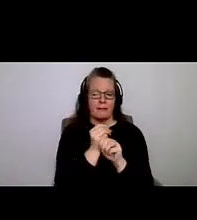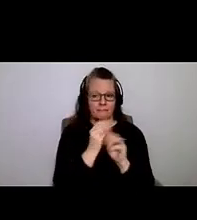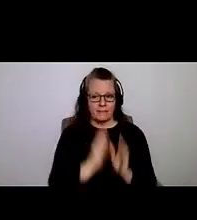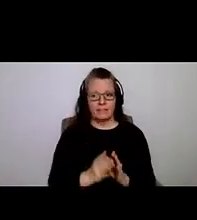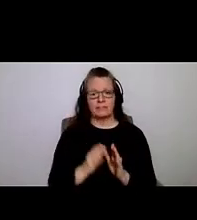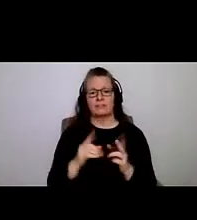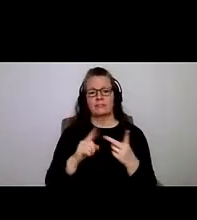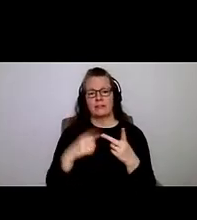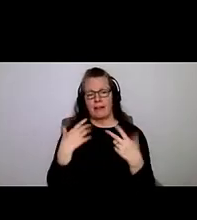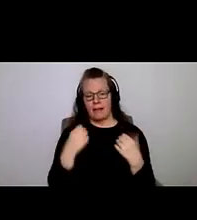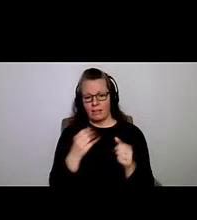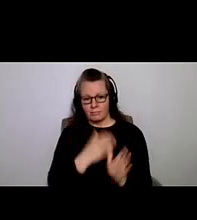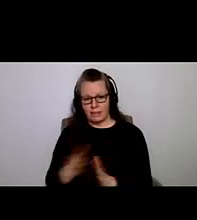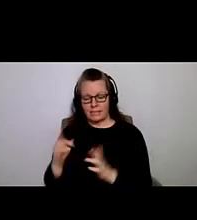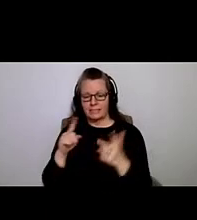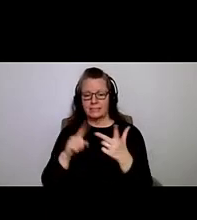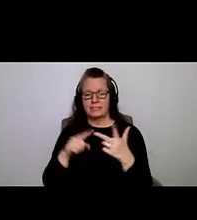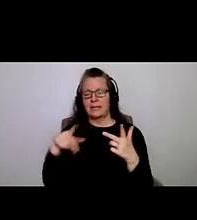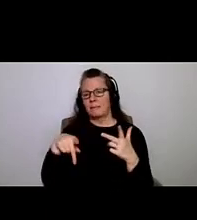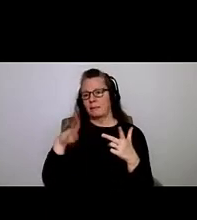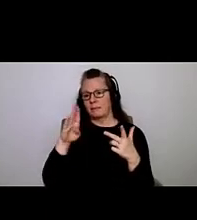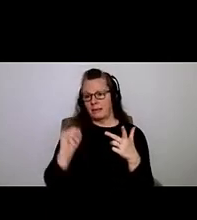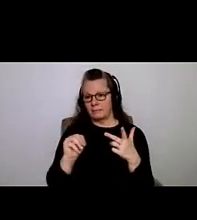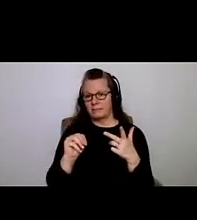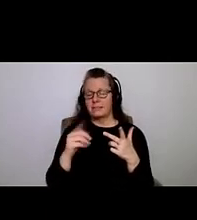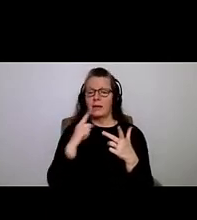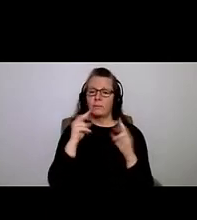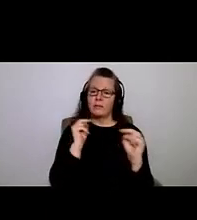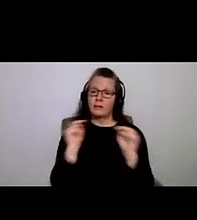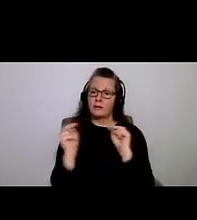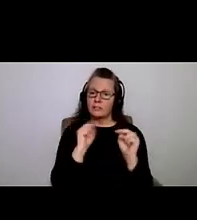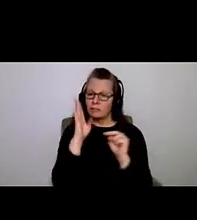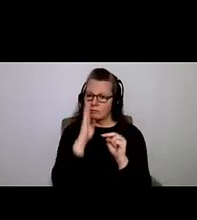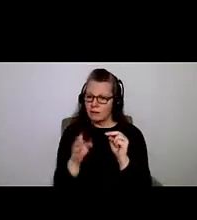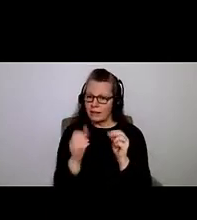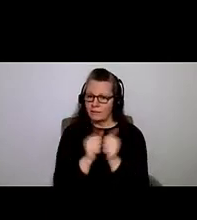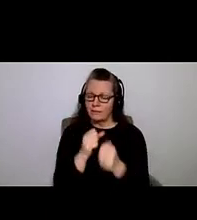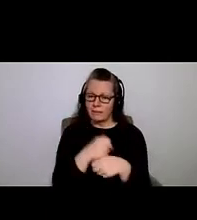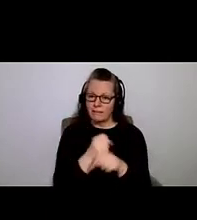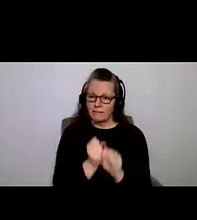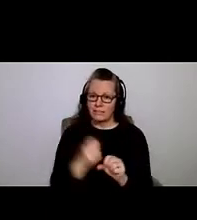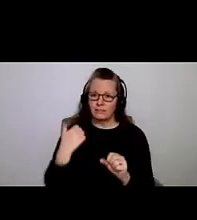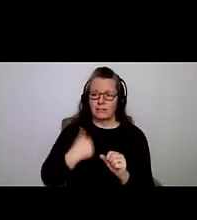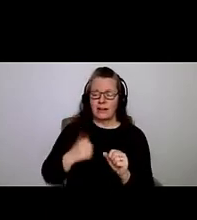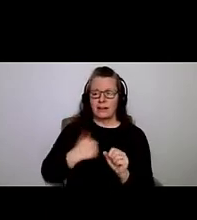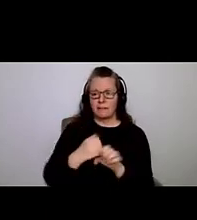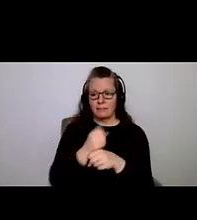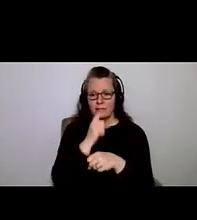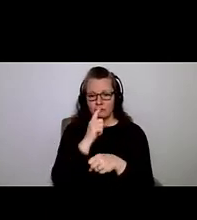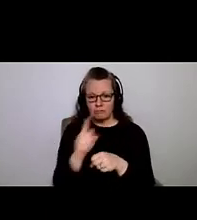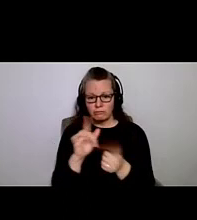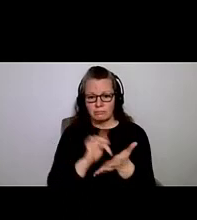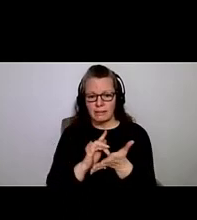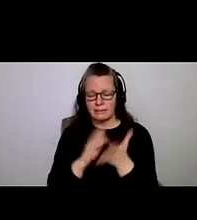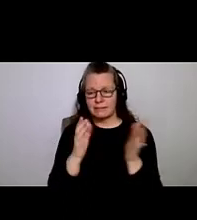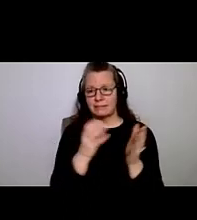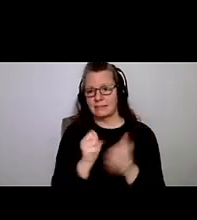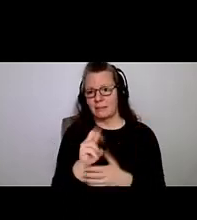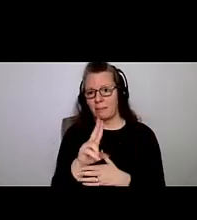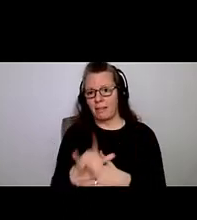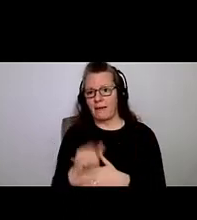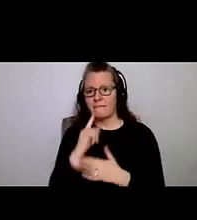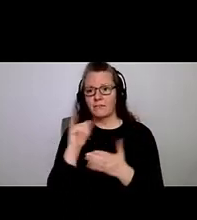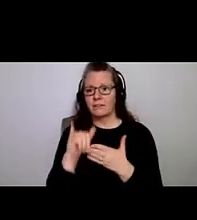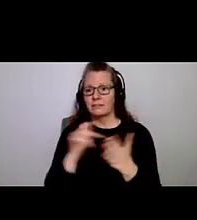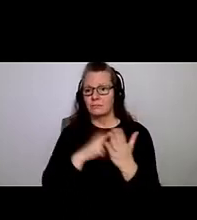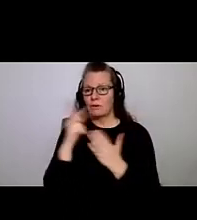PBMs. And we've begun negotiating directly with manufacturers in Canada to ensure drug supply for this program. And we'll be working with Colorado health